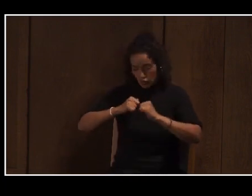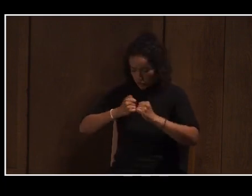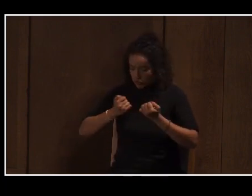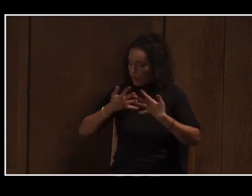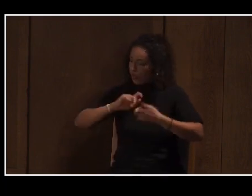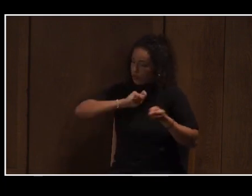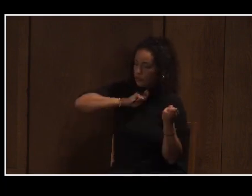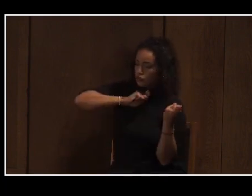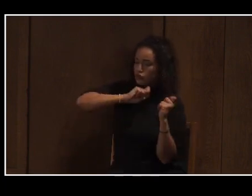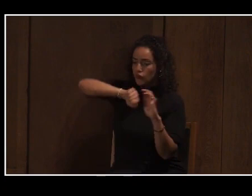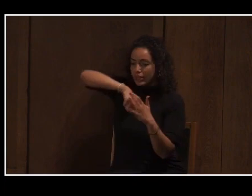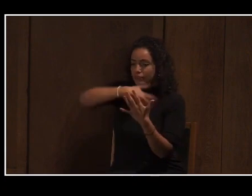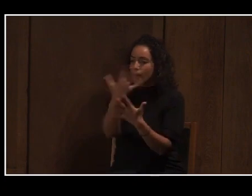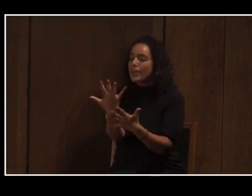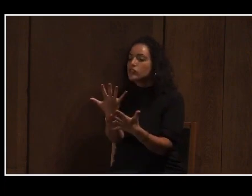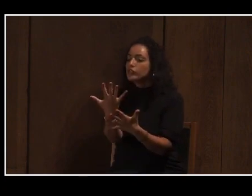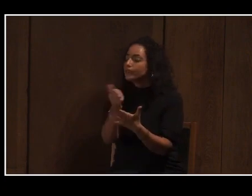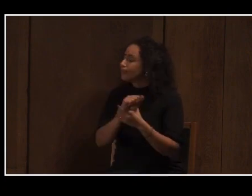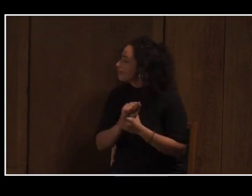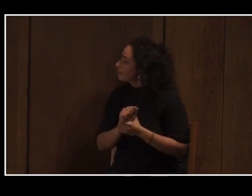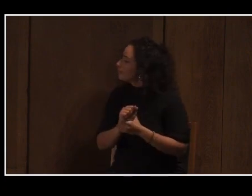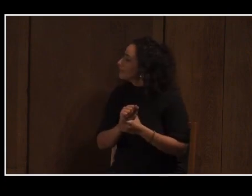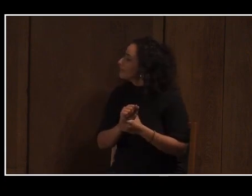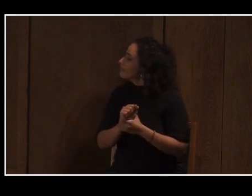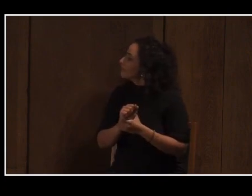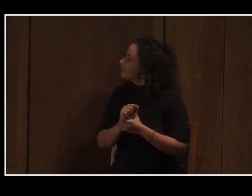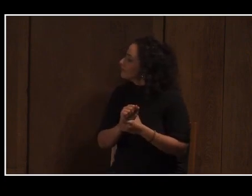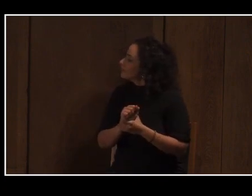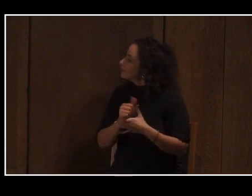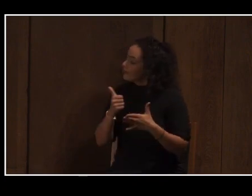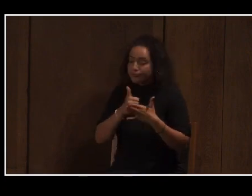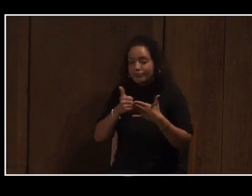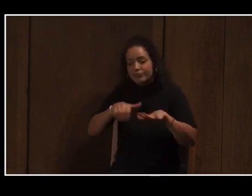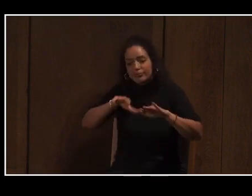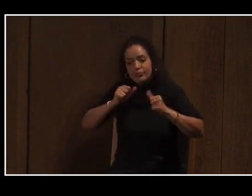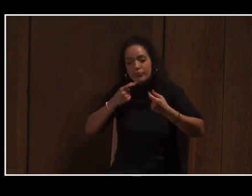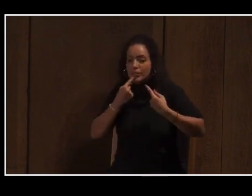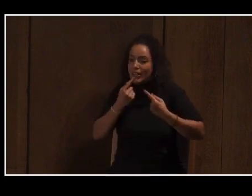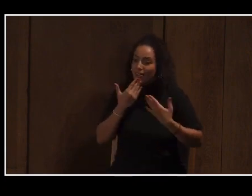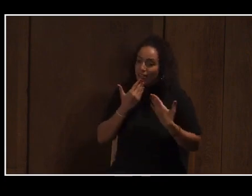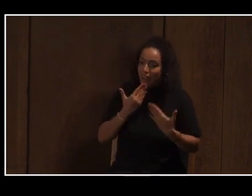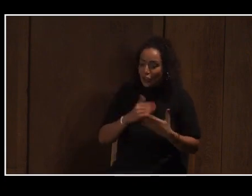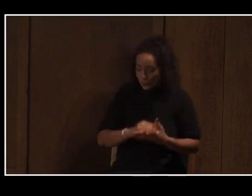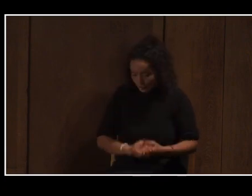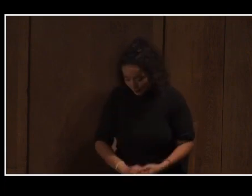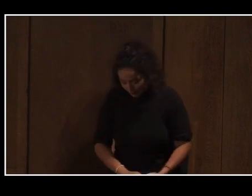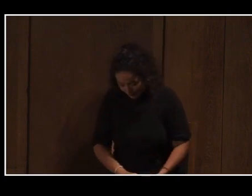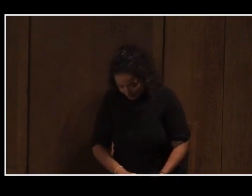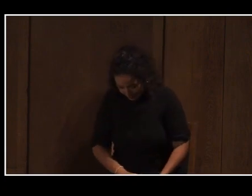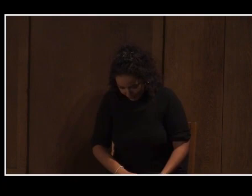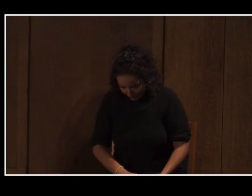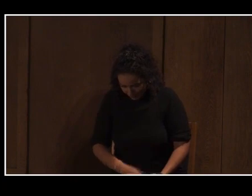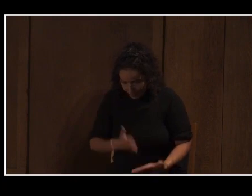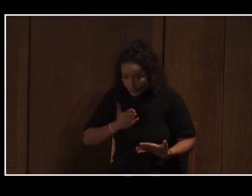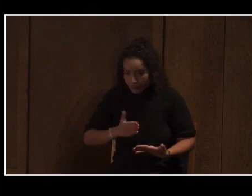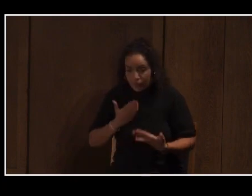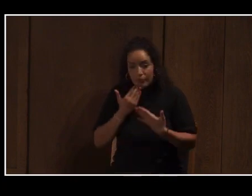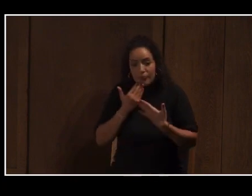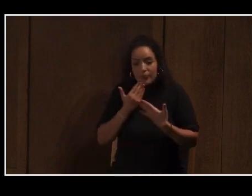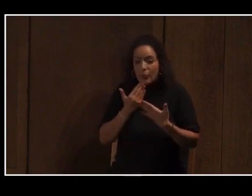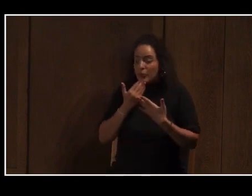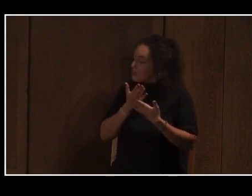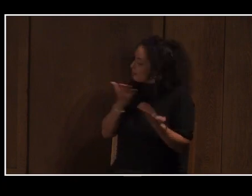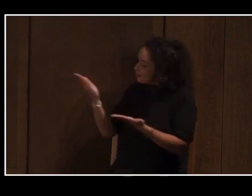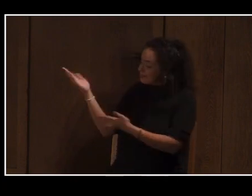transformation. At HJL, we typically like to begin with our thank yous. So we want to thank our speakers,